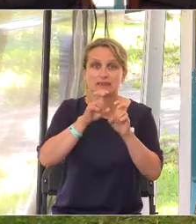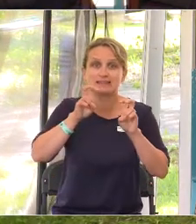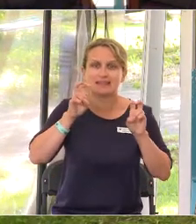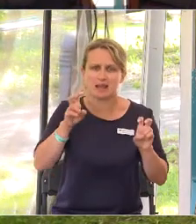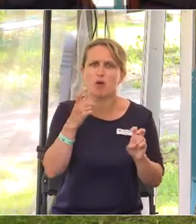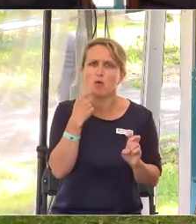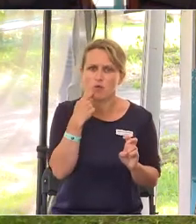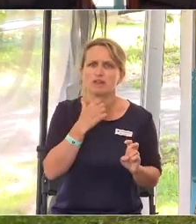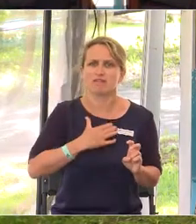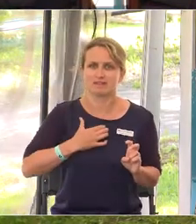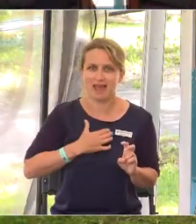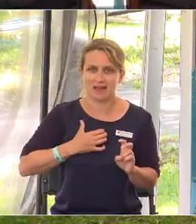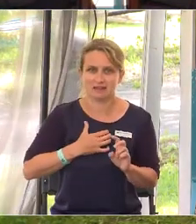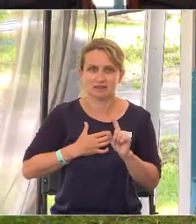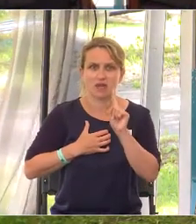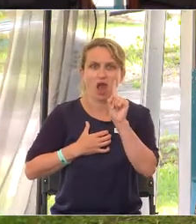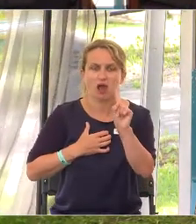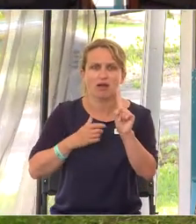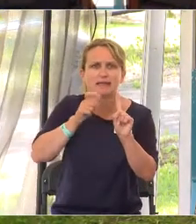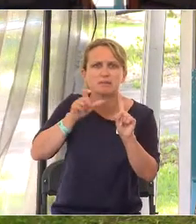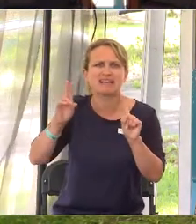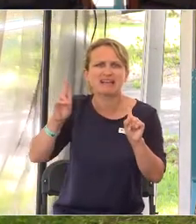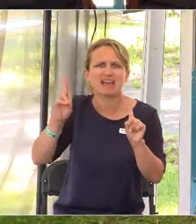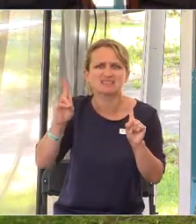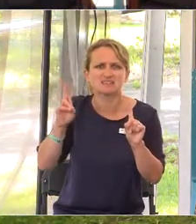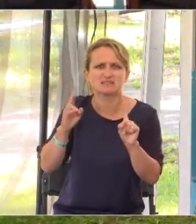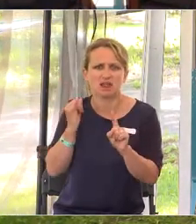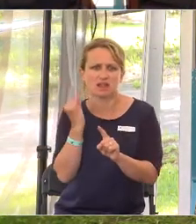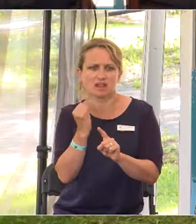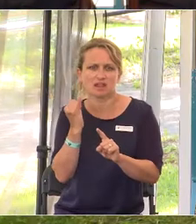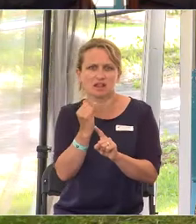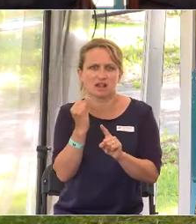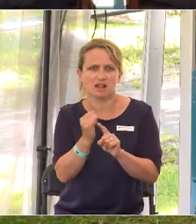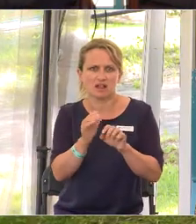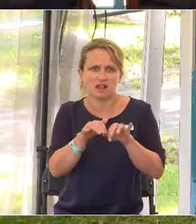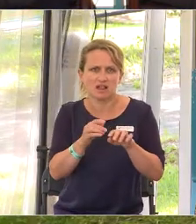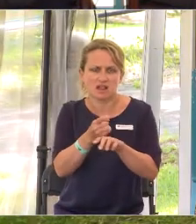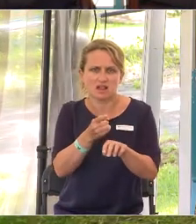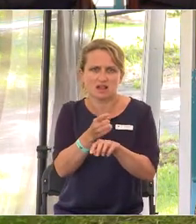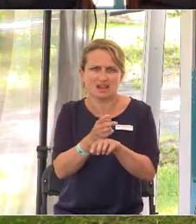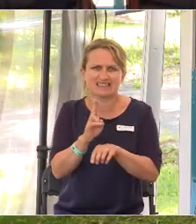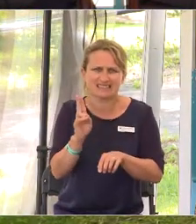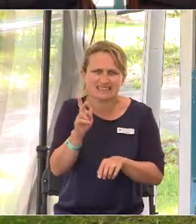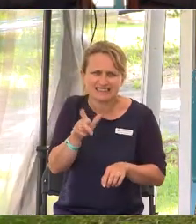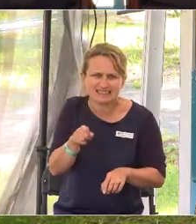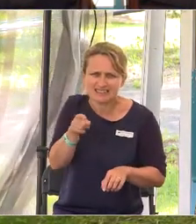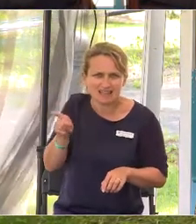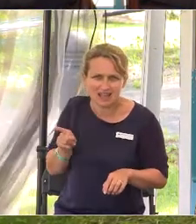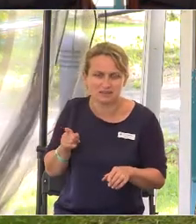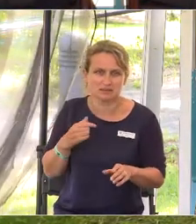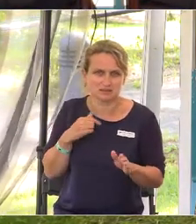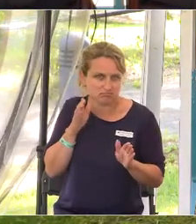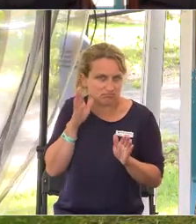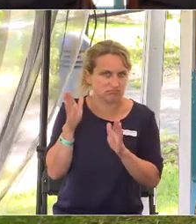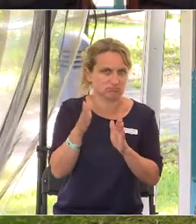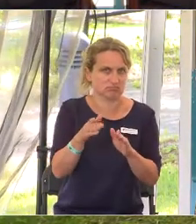but the people behind it are the focus of what we're doing here and the focus of a